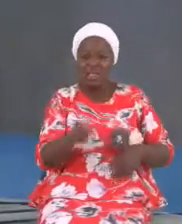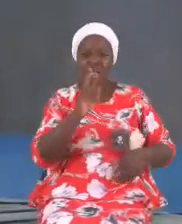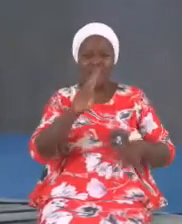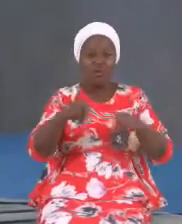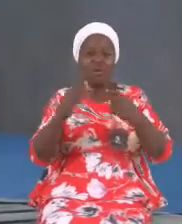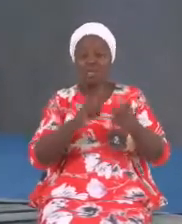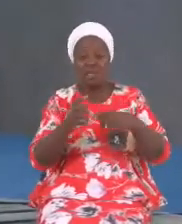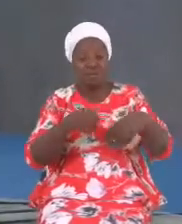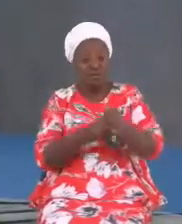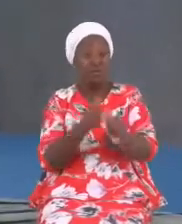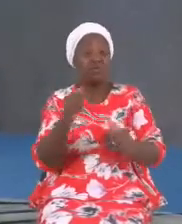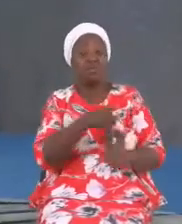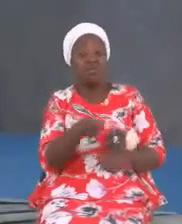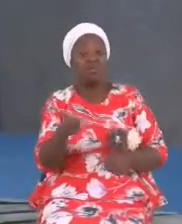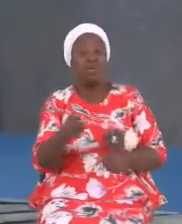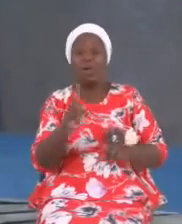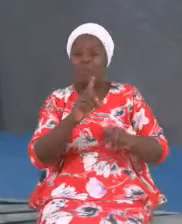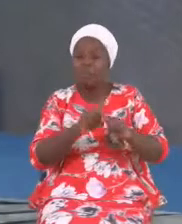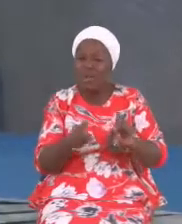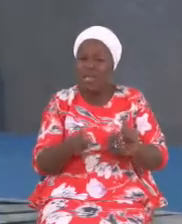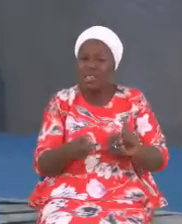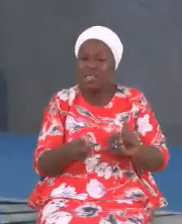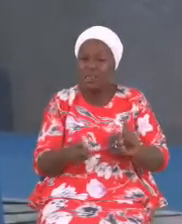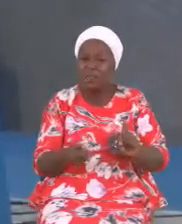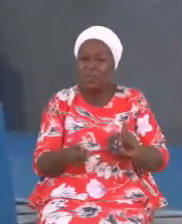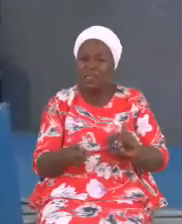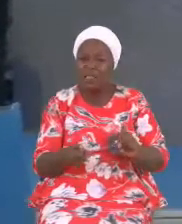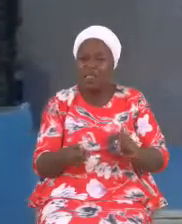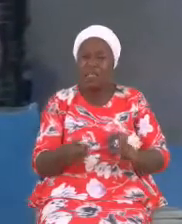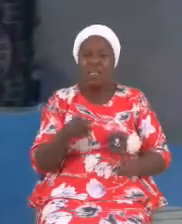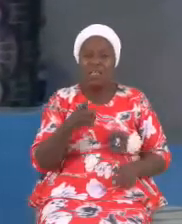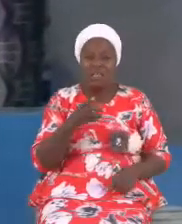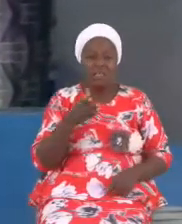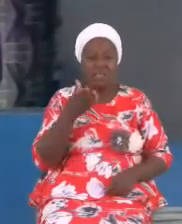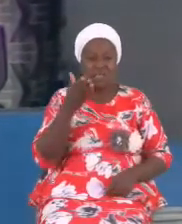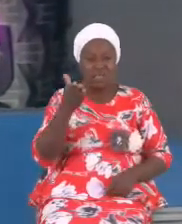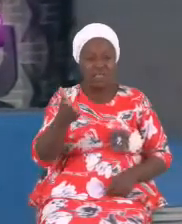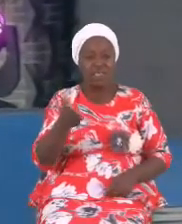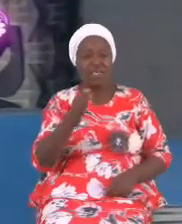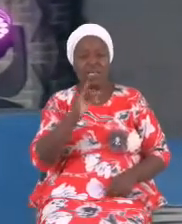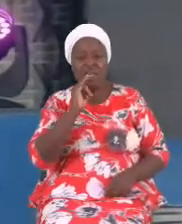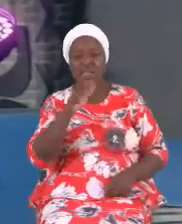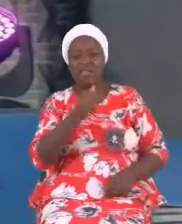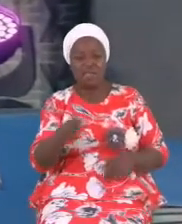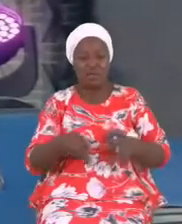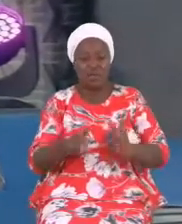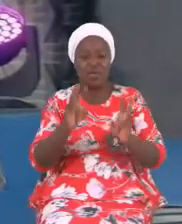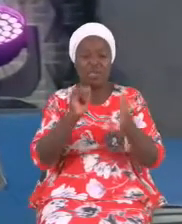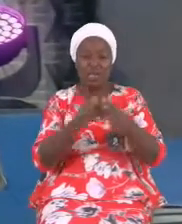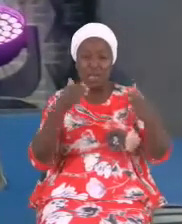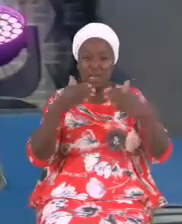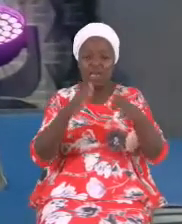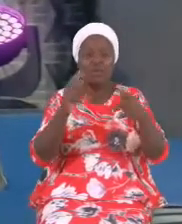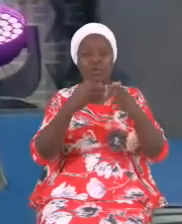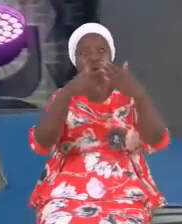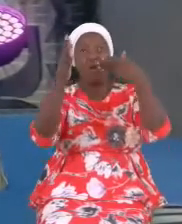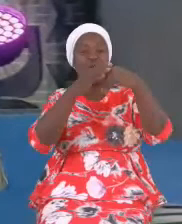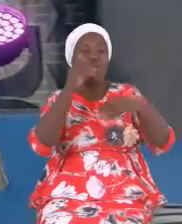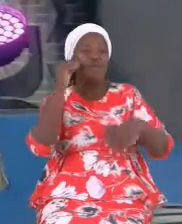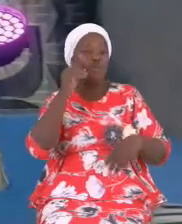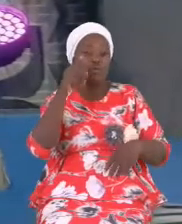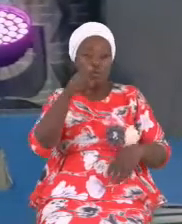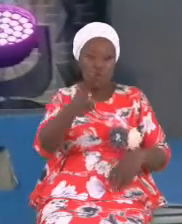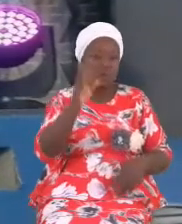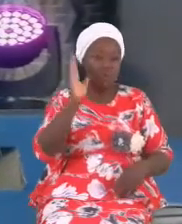them. But there's the way that leads to the heavenly habitation. You'll be there.